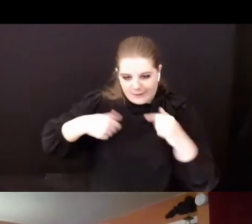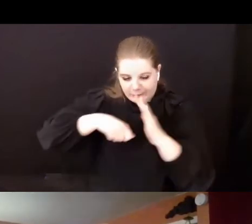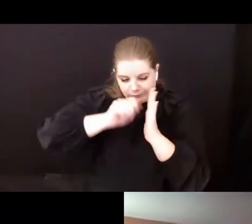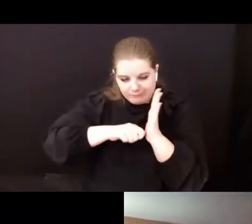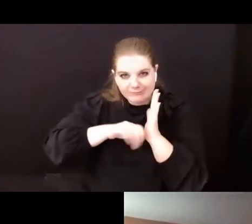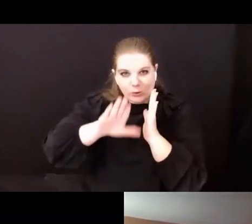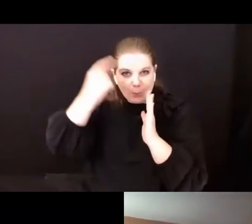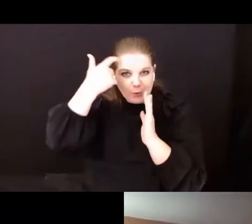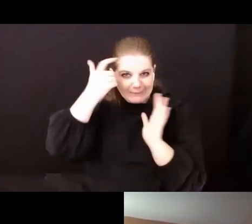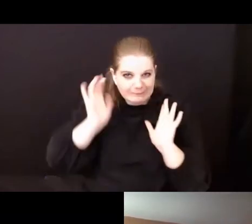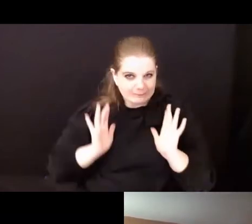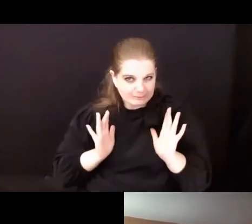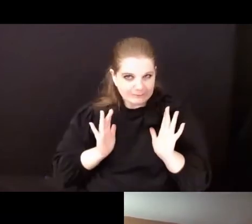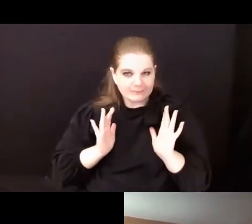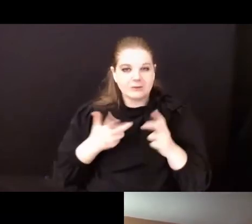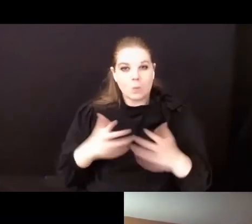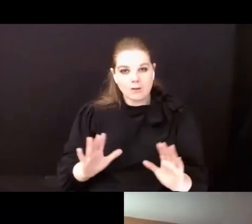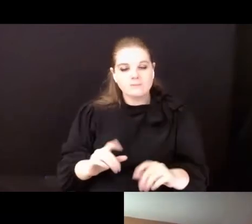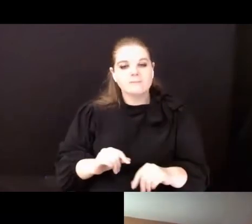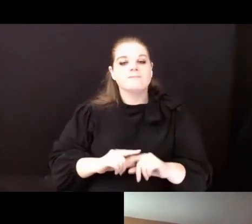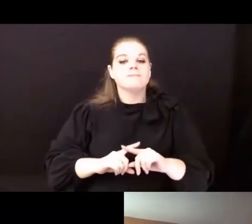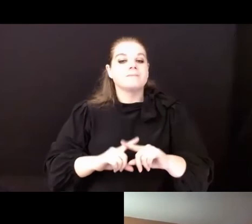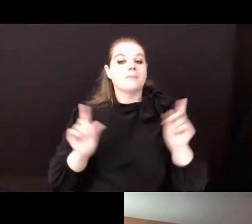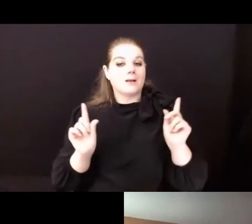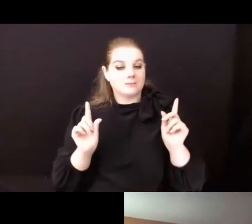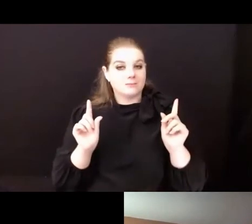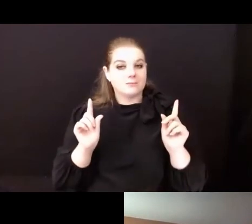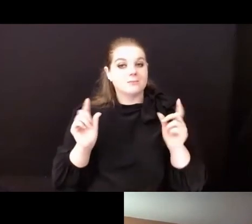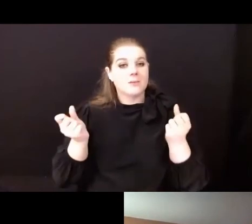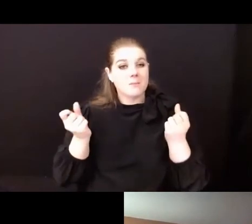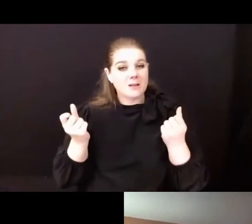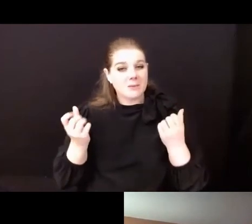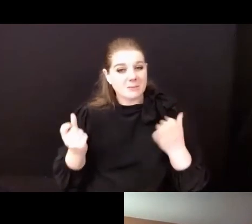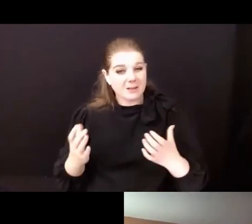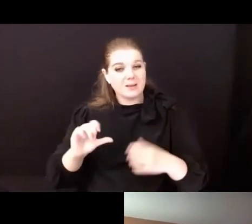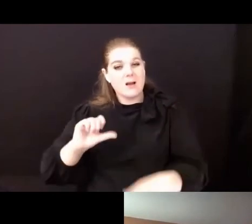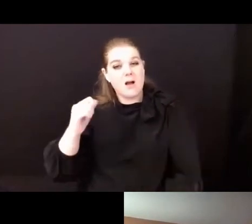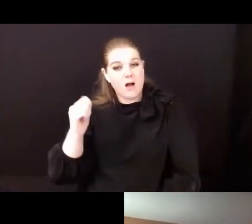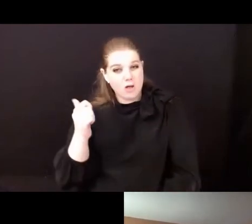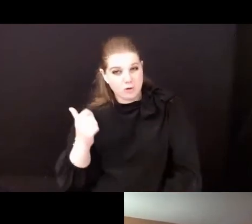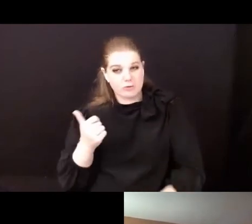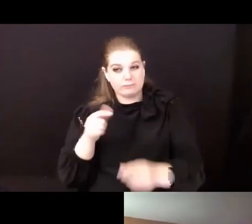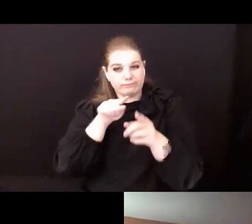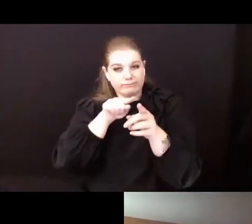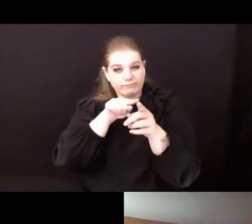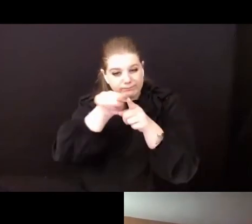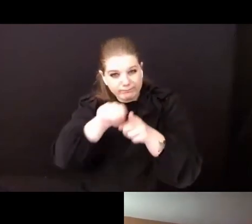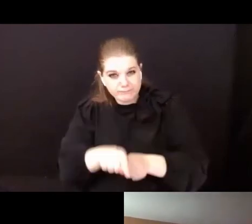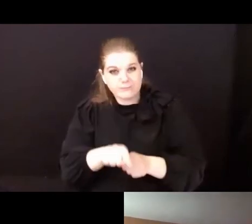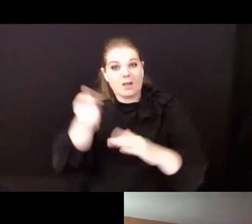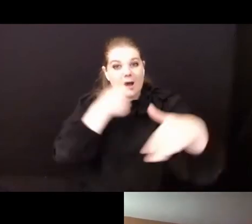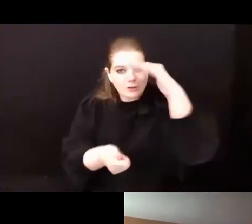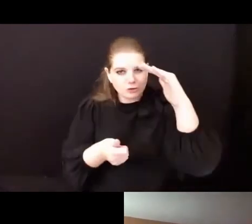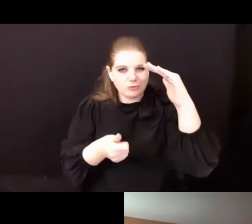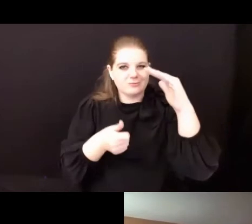as a brain surgeon, but there are many other aspects in the medical field that you